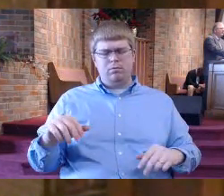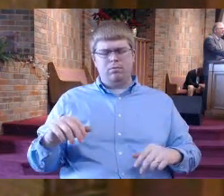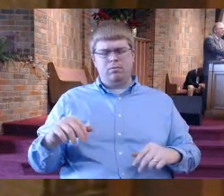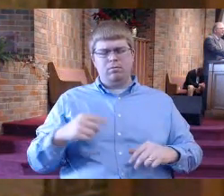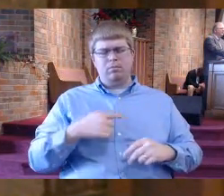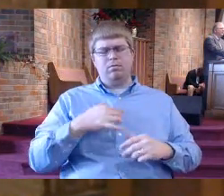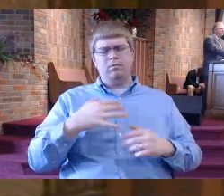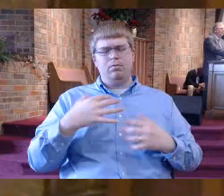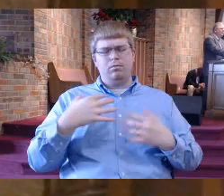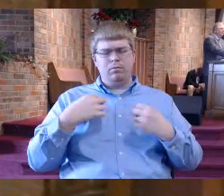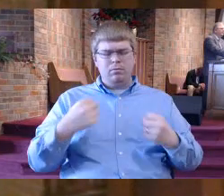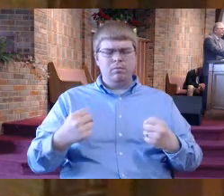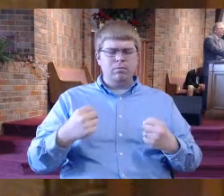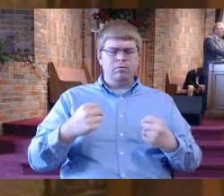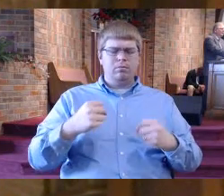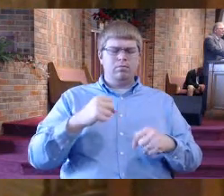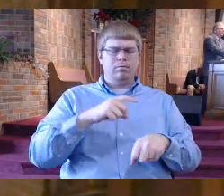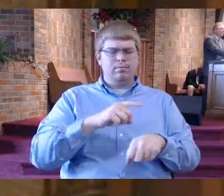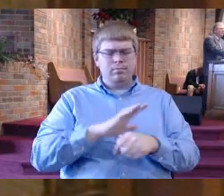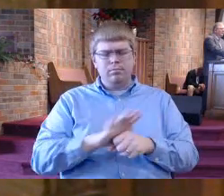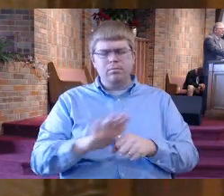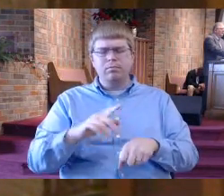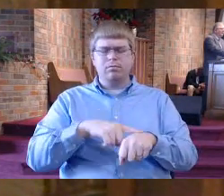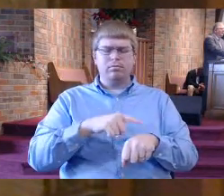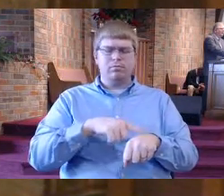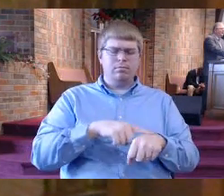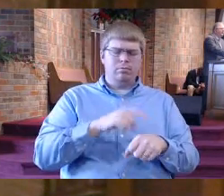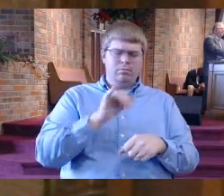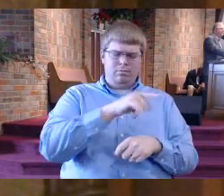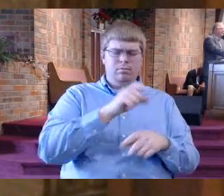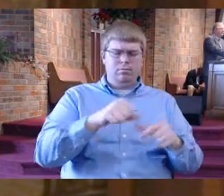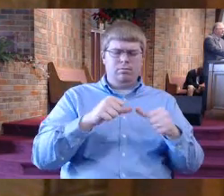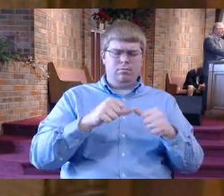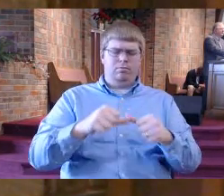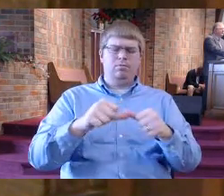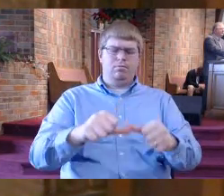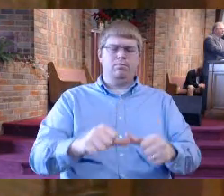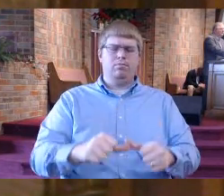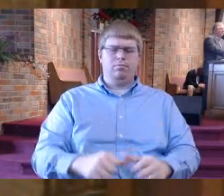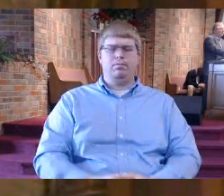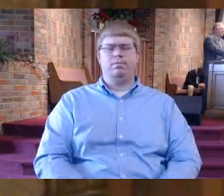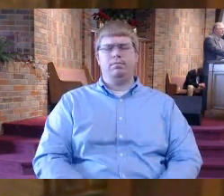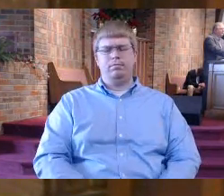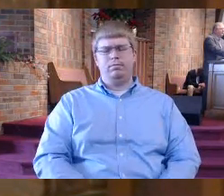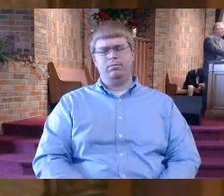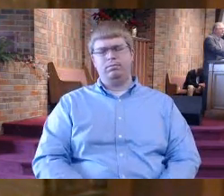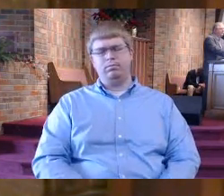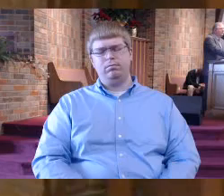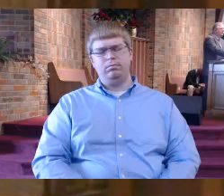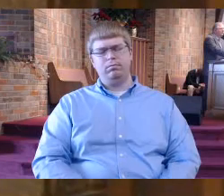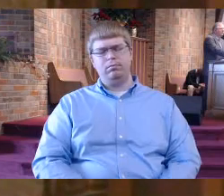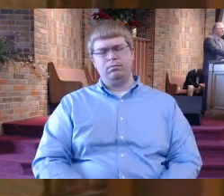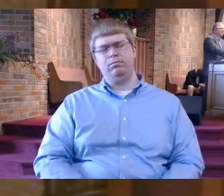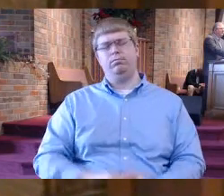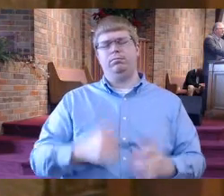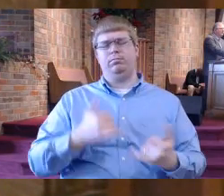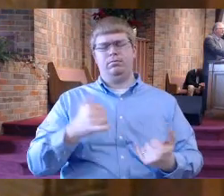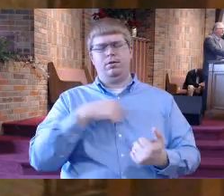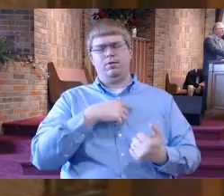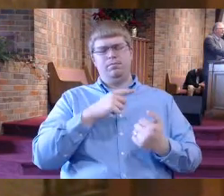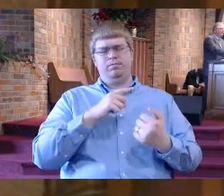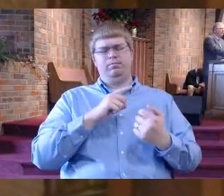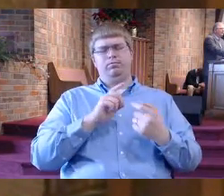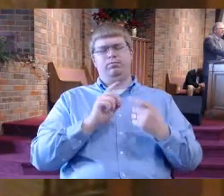they're tired to continue on. Our Father, as we approach you in this worship of song